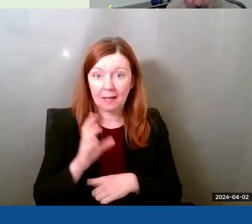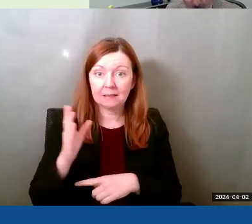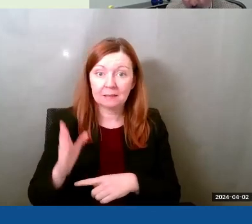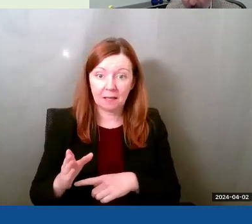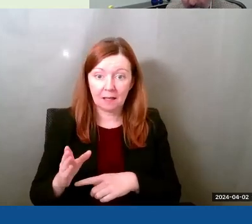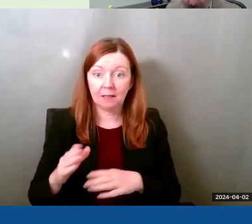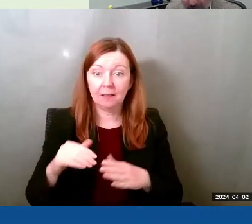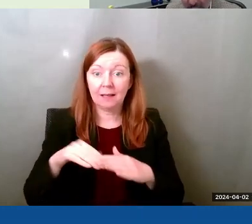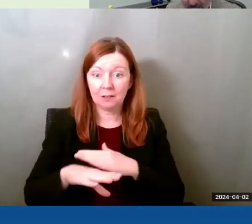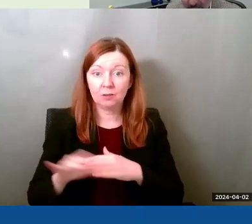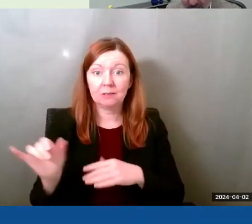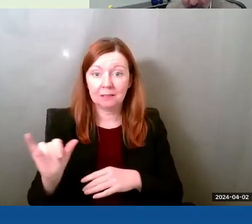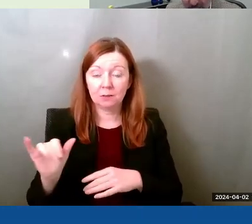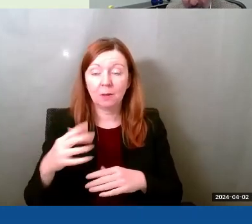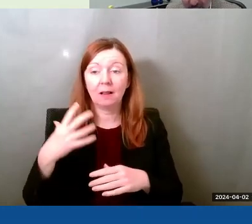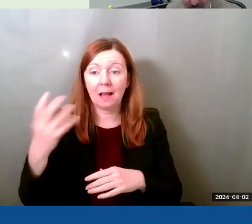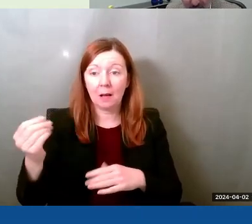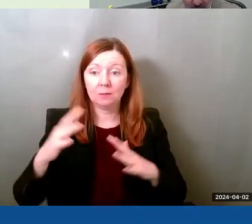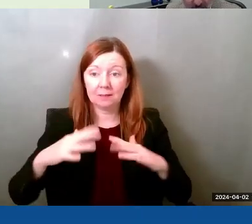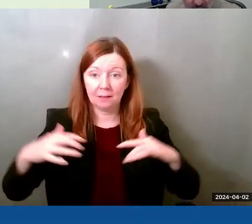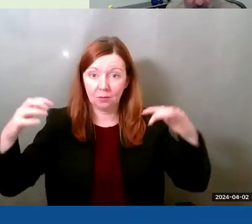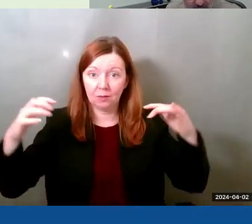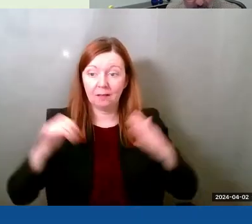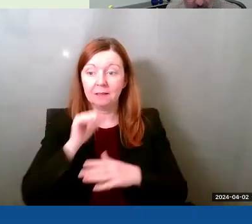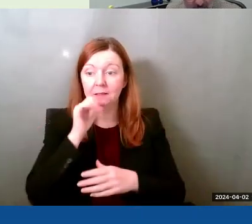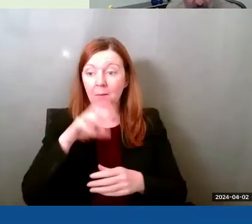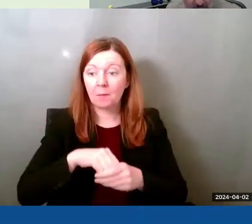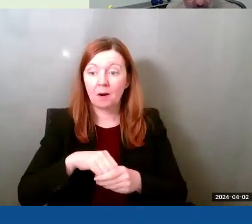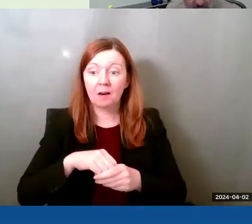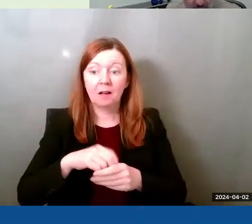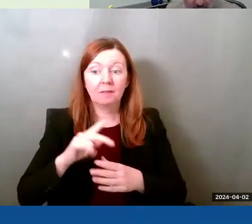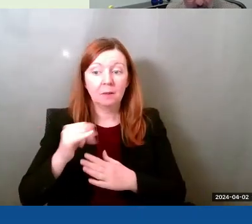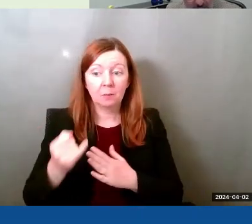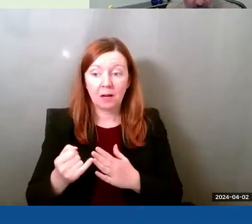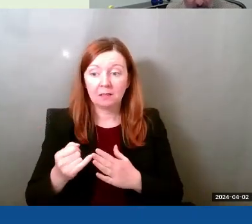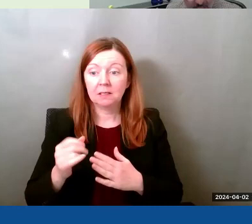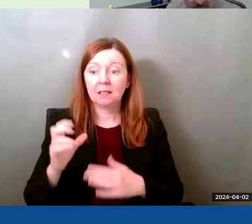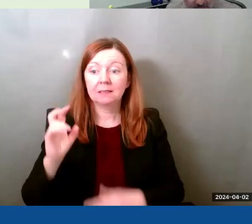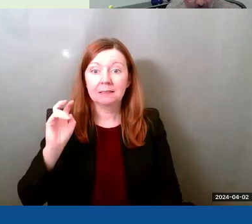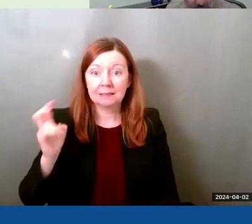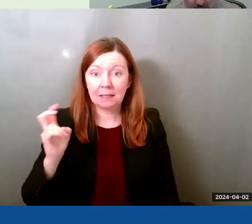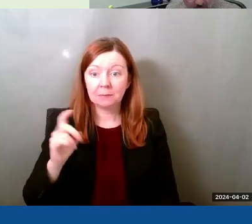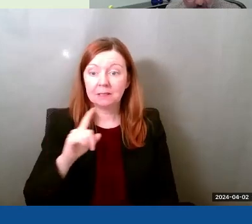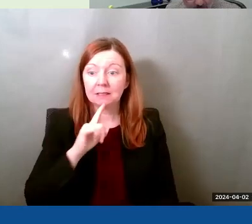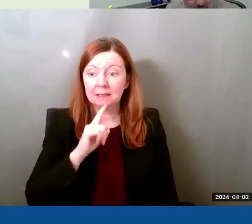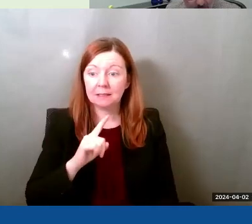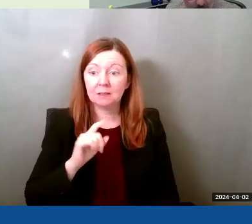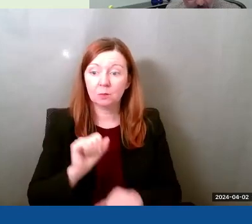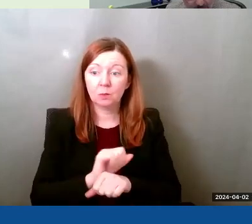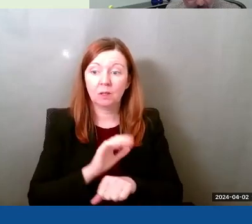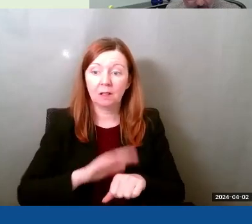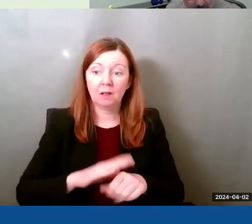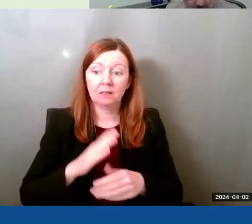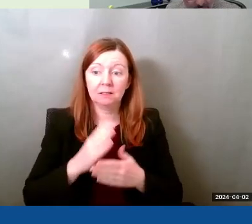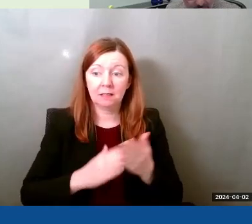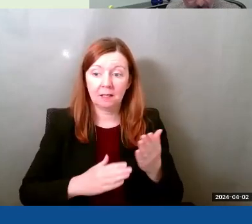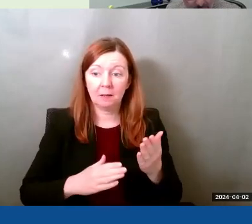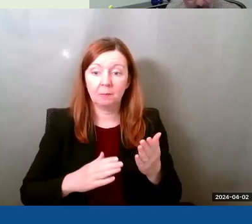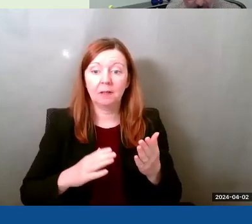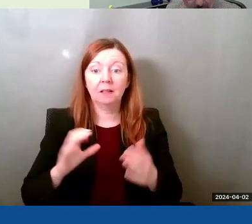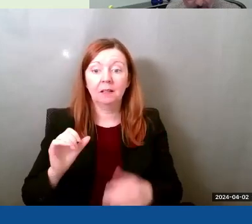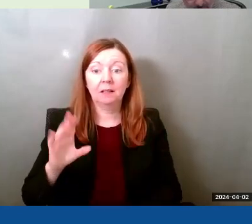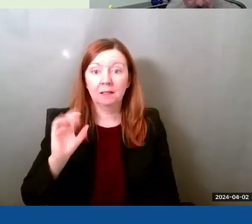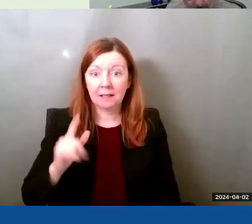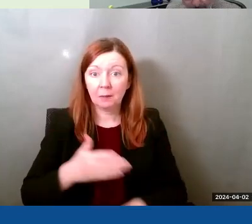as well. Outside the arena, which aren't part of the project at all, SEPTA is actually working on some capital improvement plans. And I